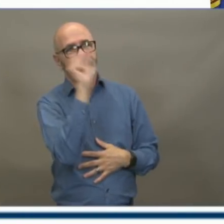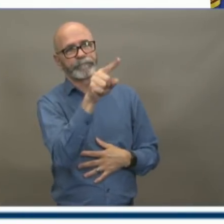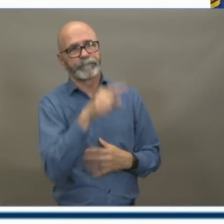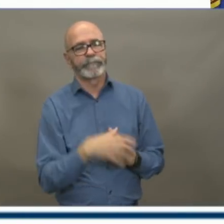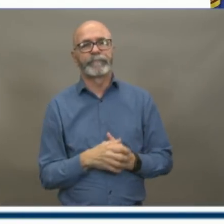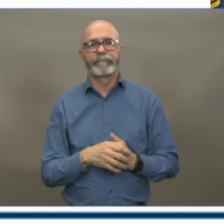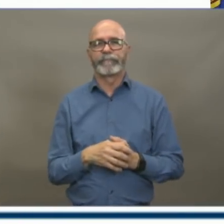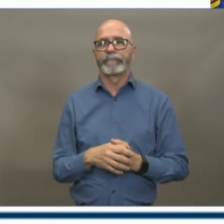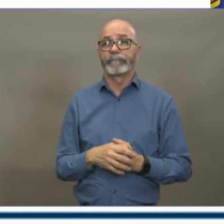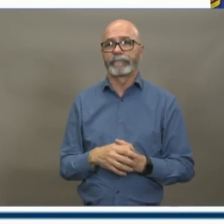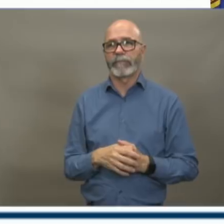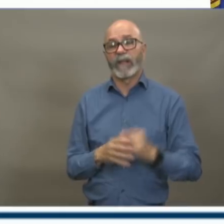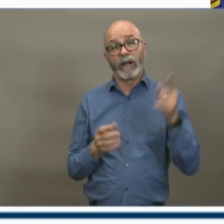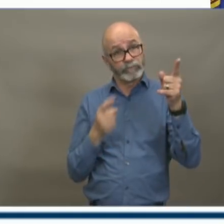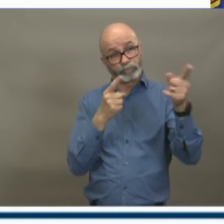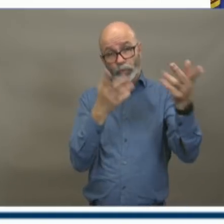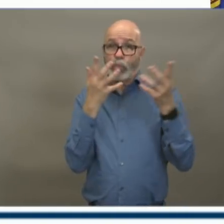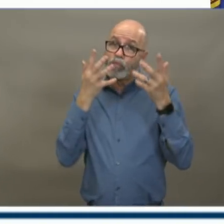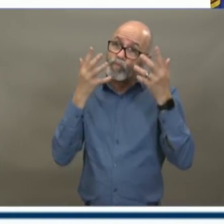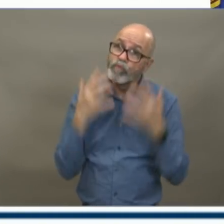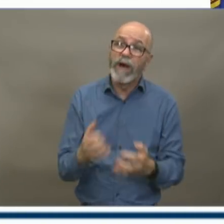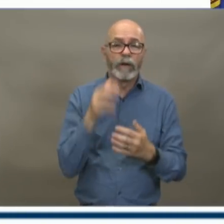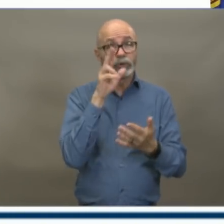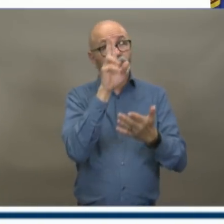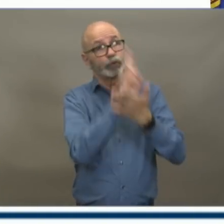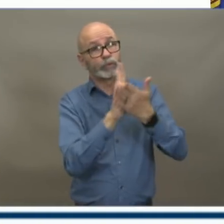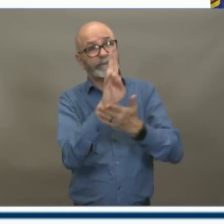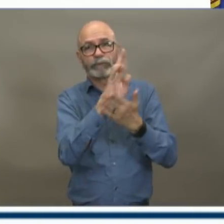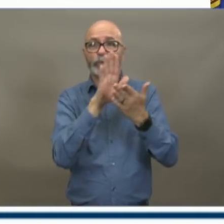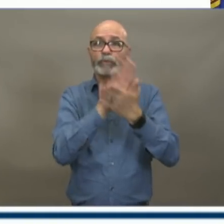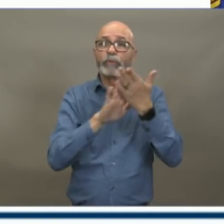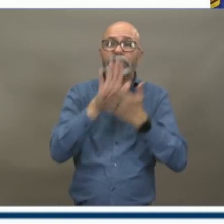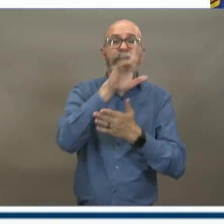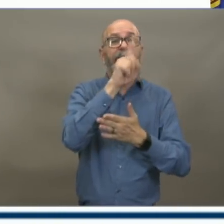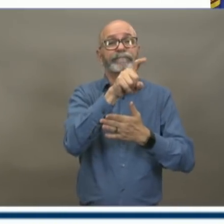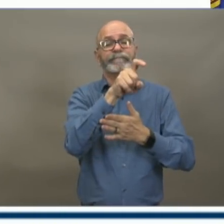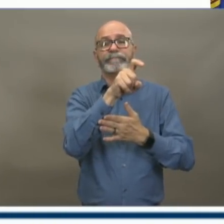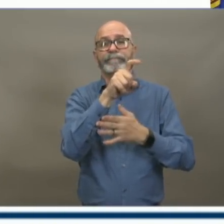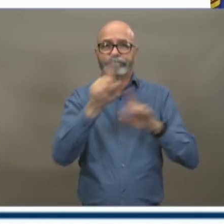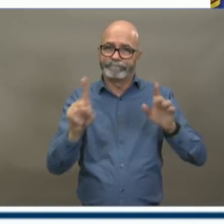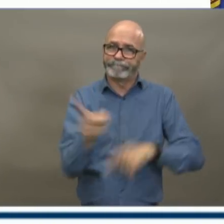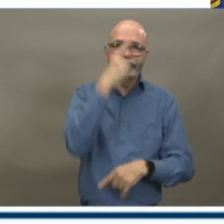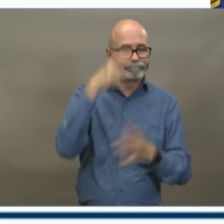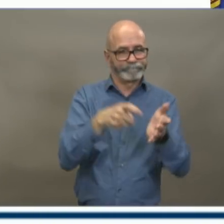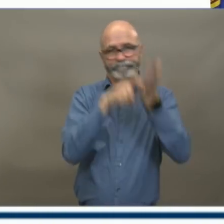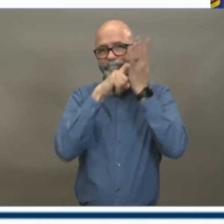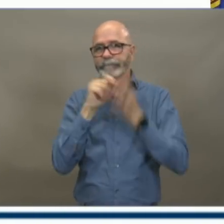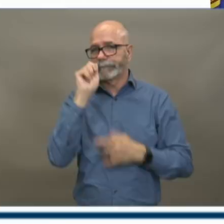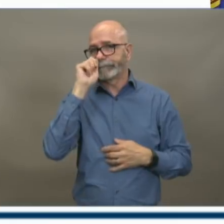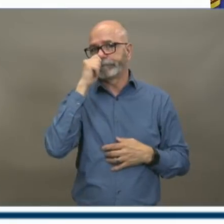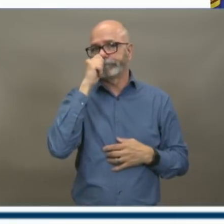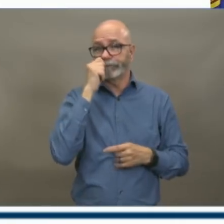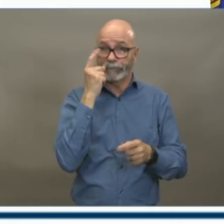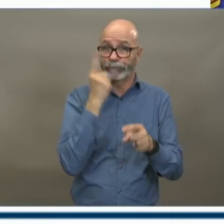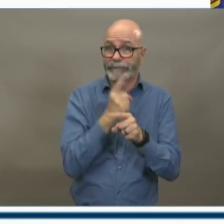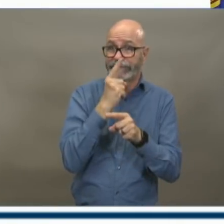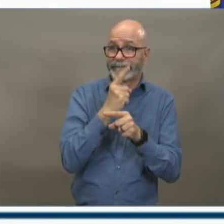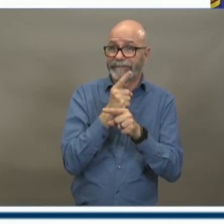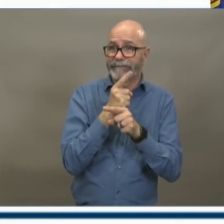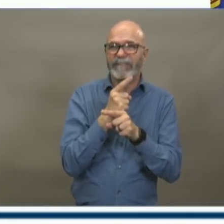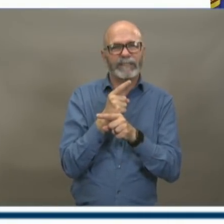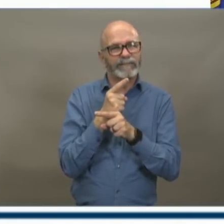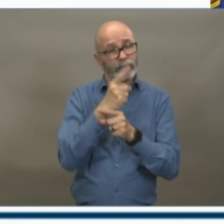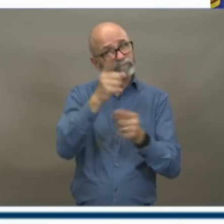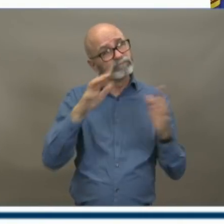post-secondary students to get tested, but it wasn't mandatory for returning students like it was in the fall. So I'm wondering how many students